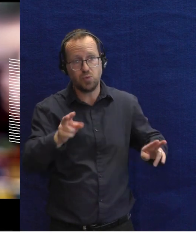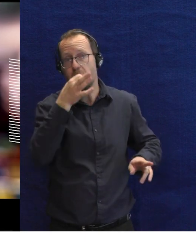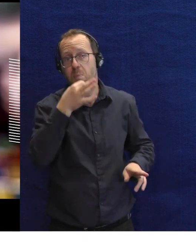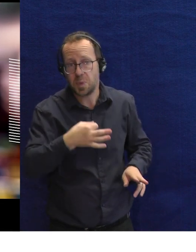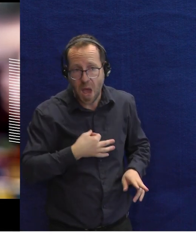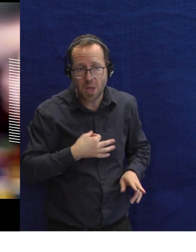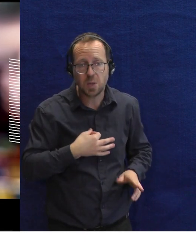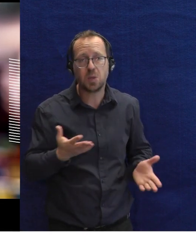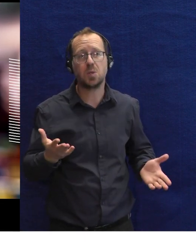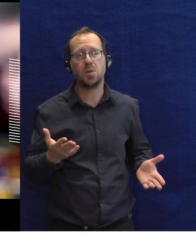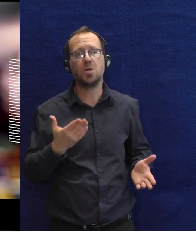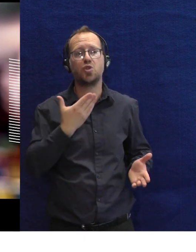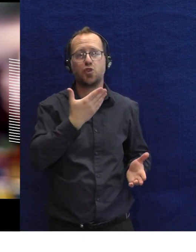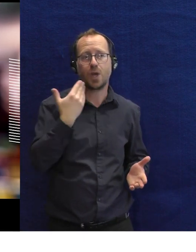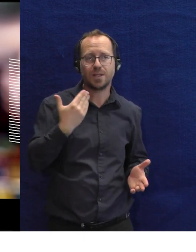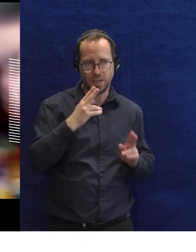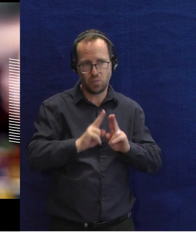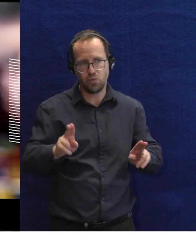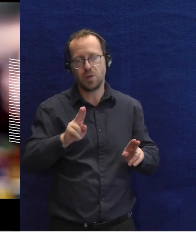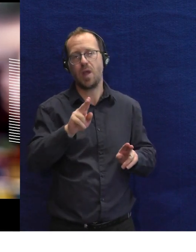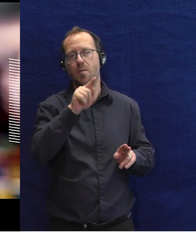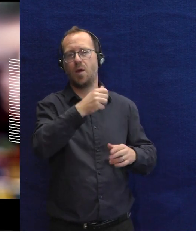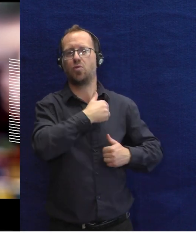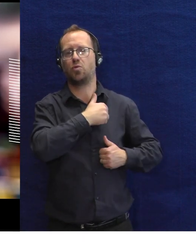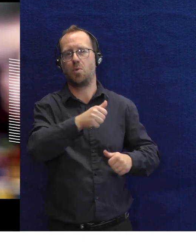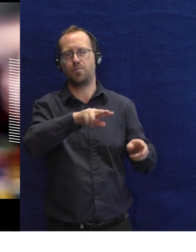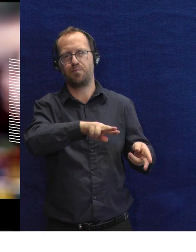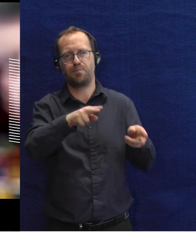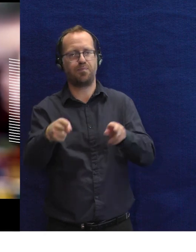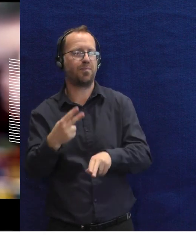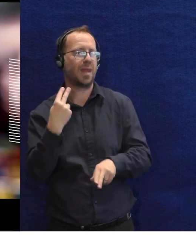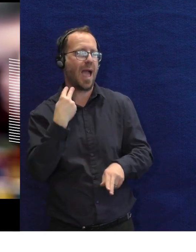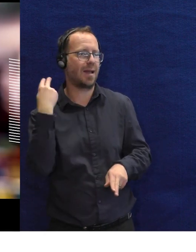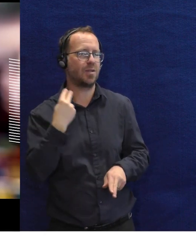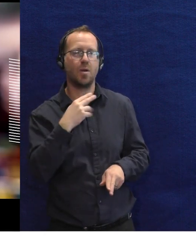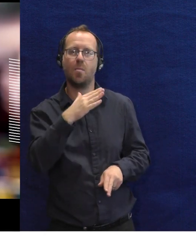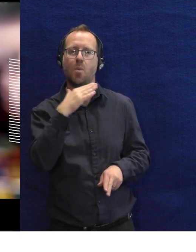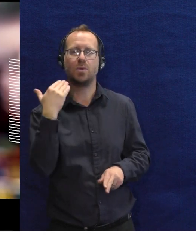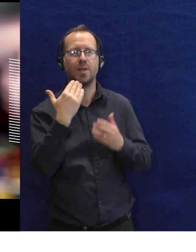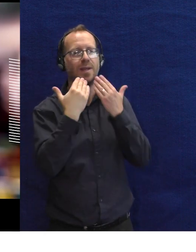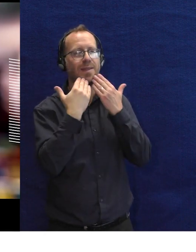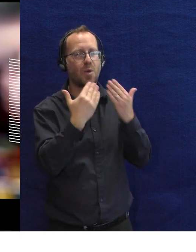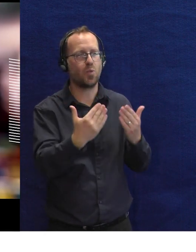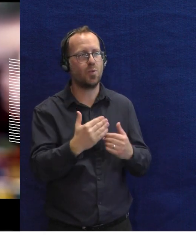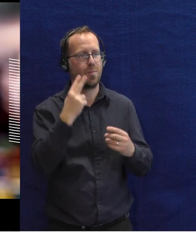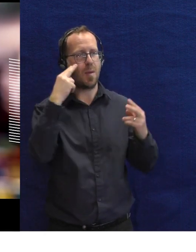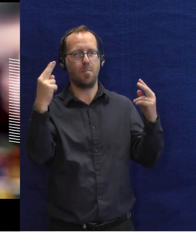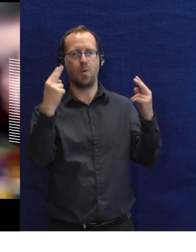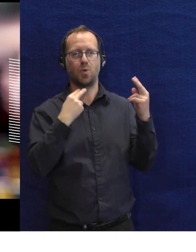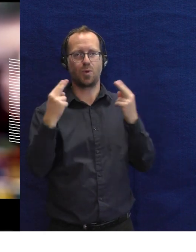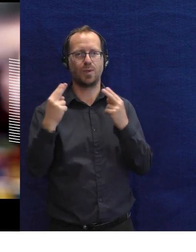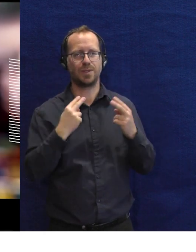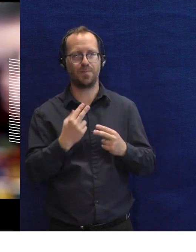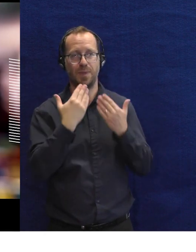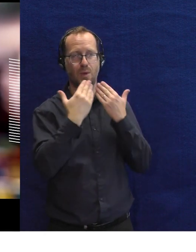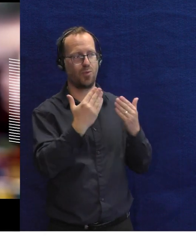now, or later on drop me an email, even in Czech, and you will receive the answer directly.